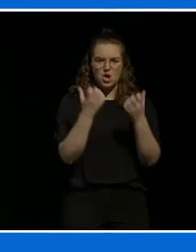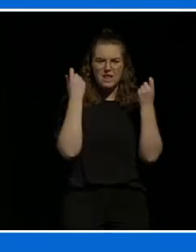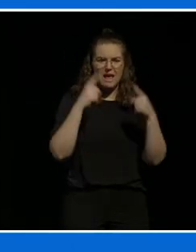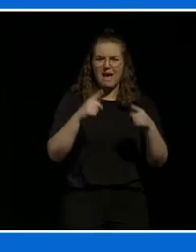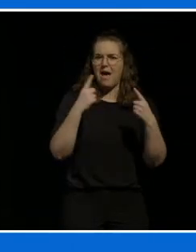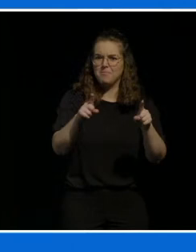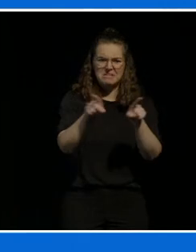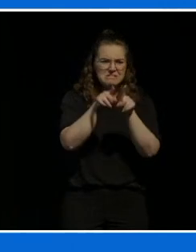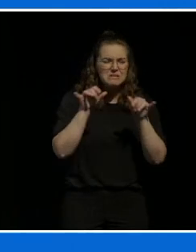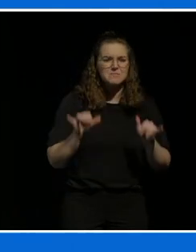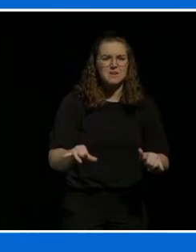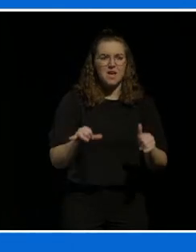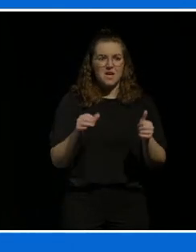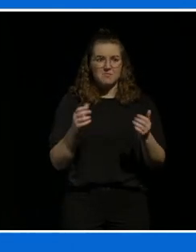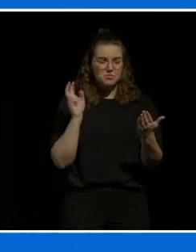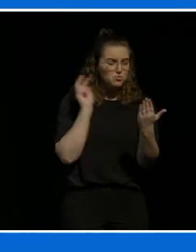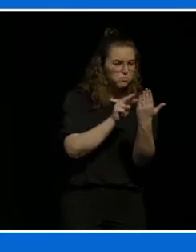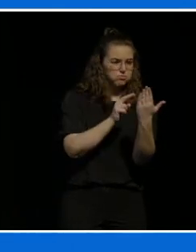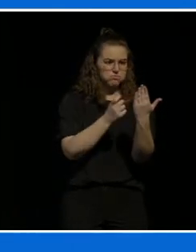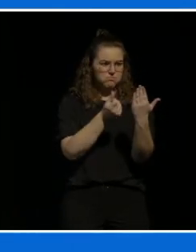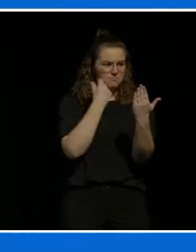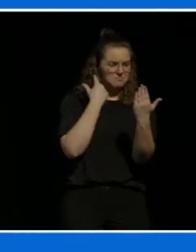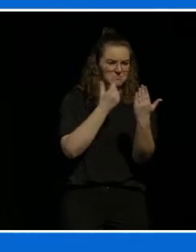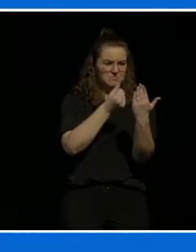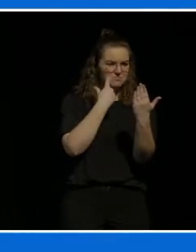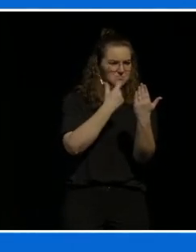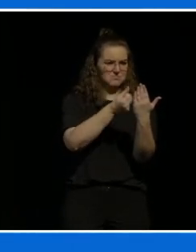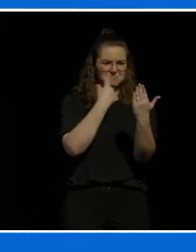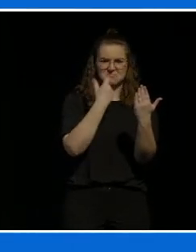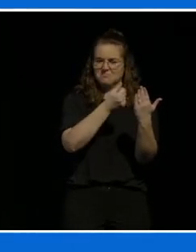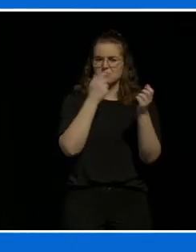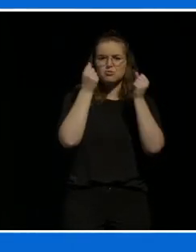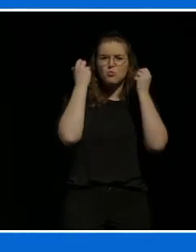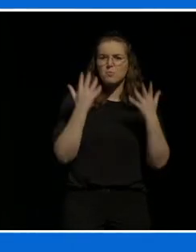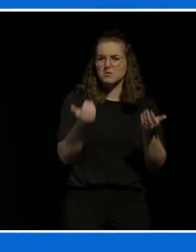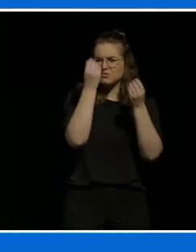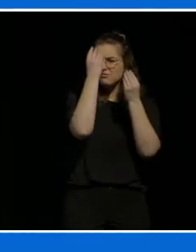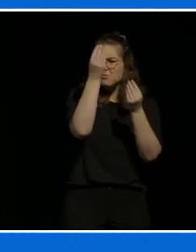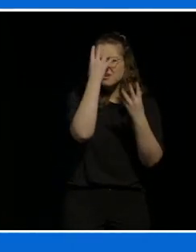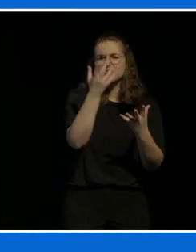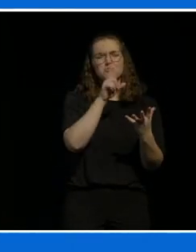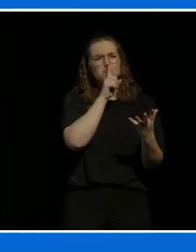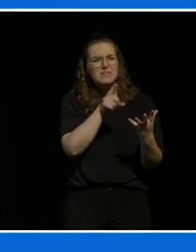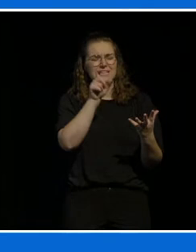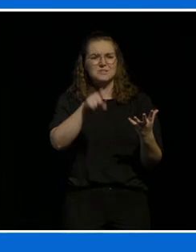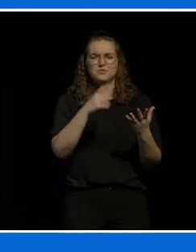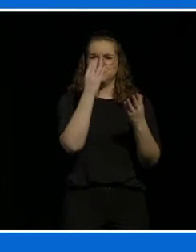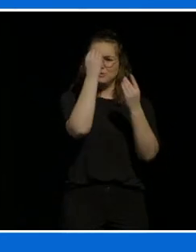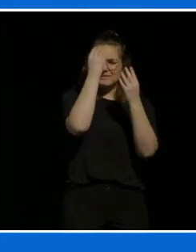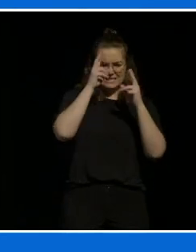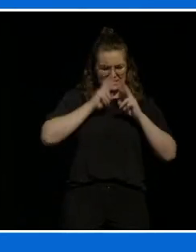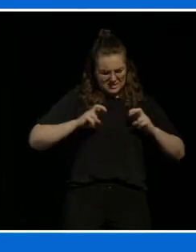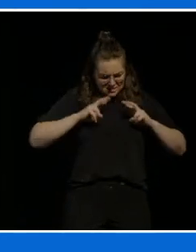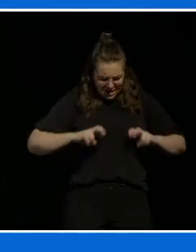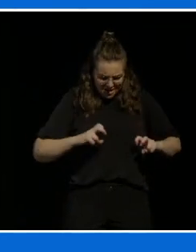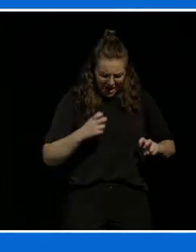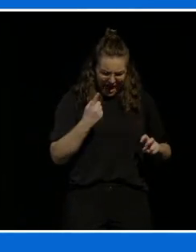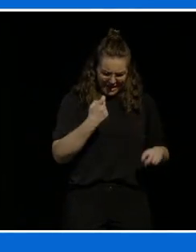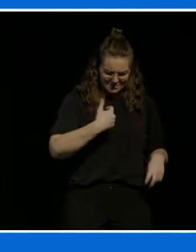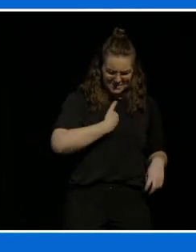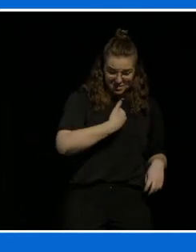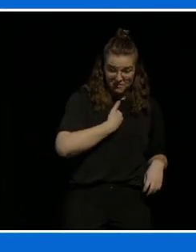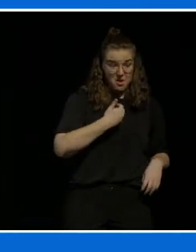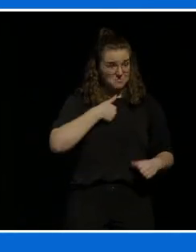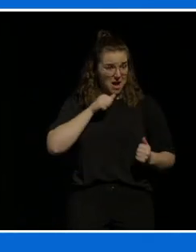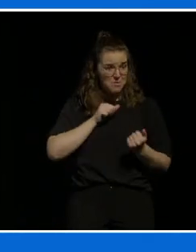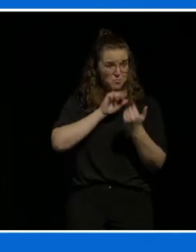every second that you opt into it. And I think that you really need to ask yourself the critical, hard questions of, is my approach